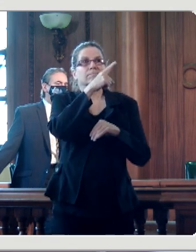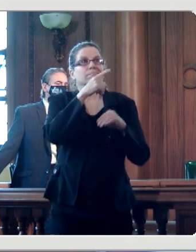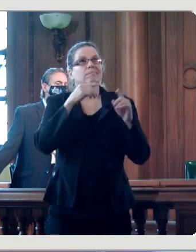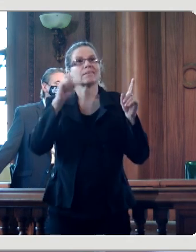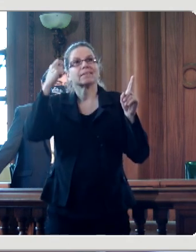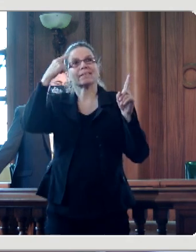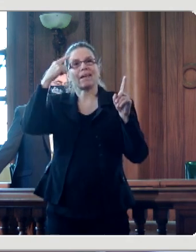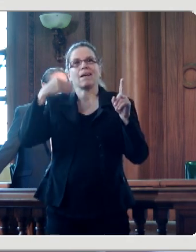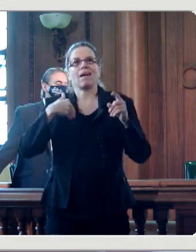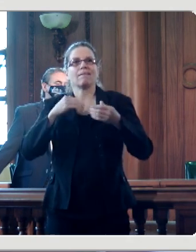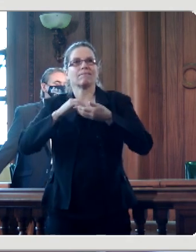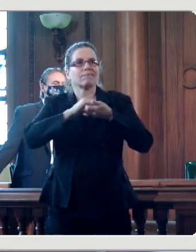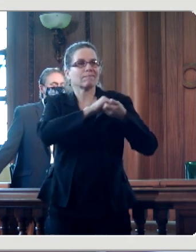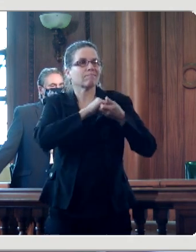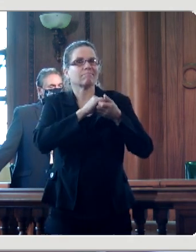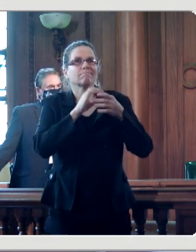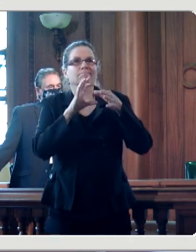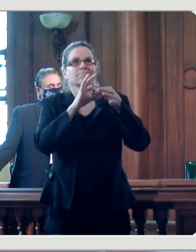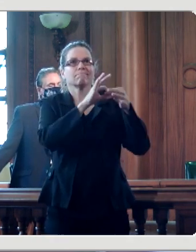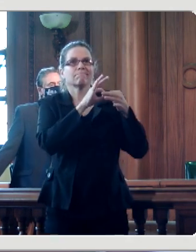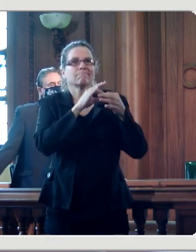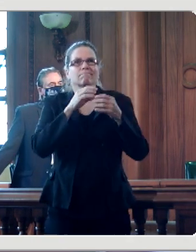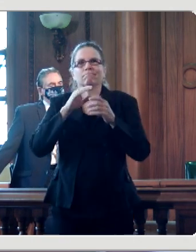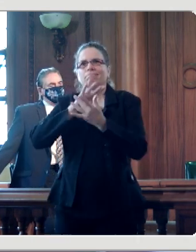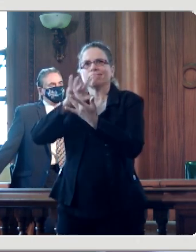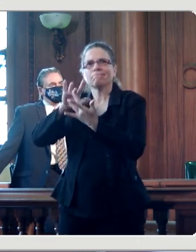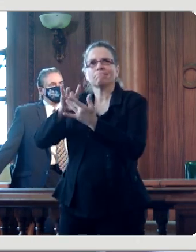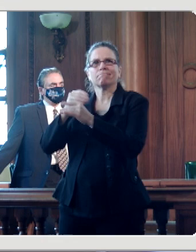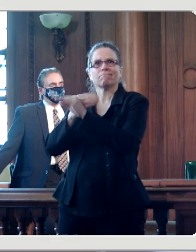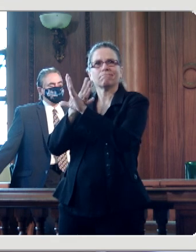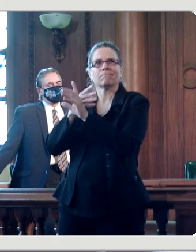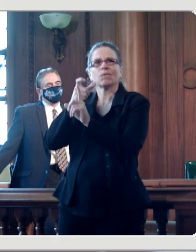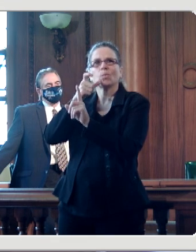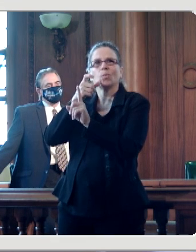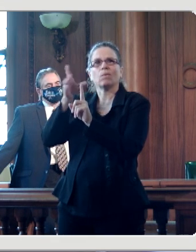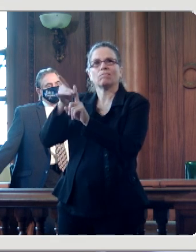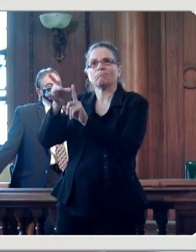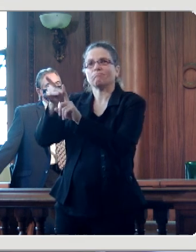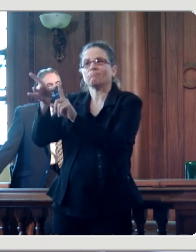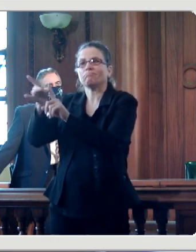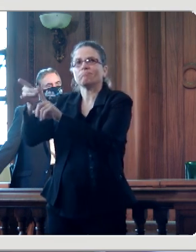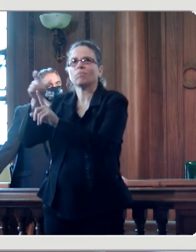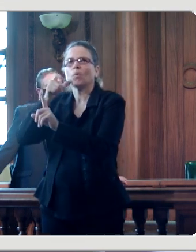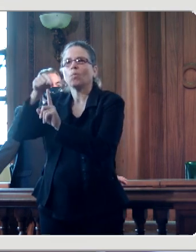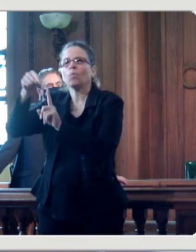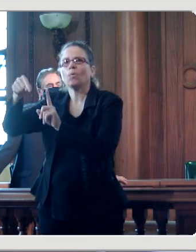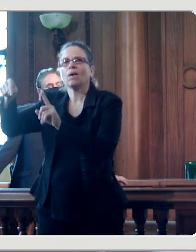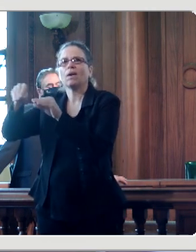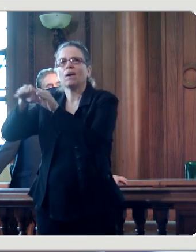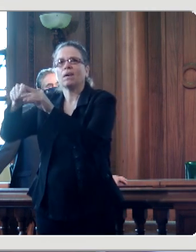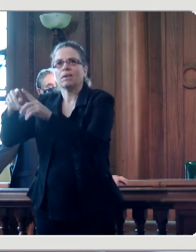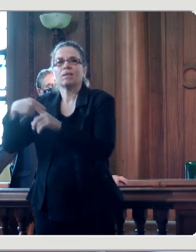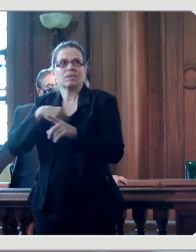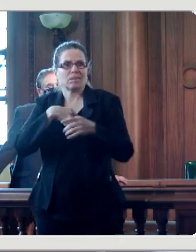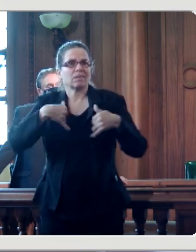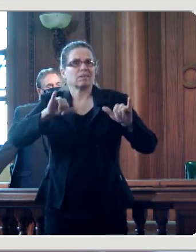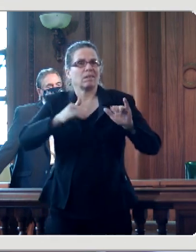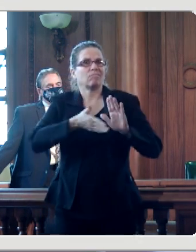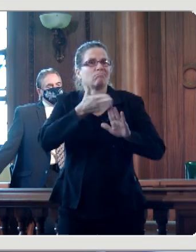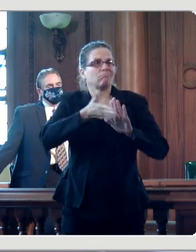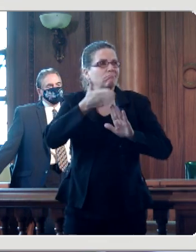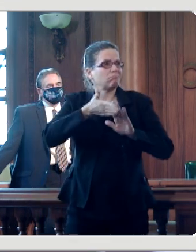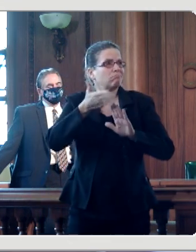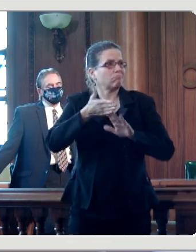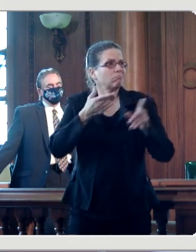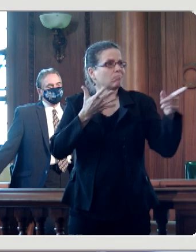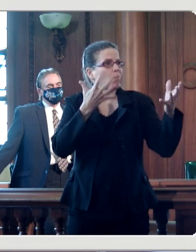Contact Tracing Collaborative. We are testing still. We want to again thank AMR for all that